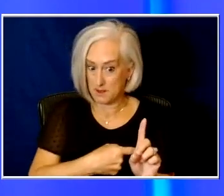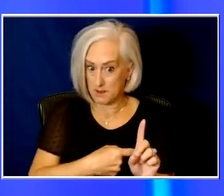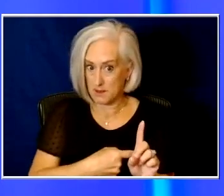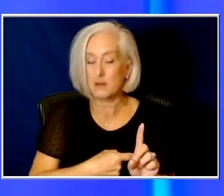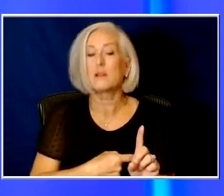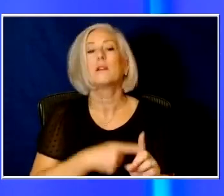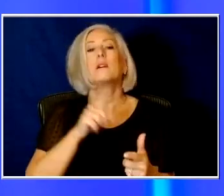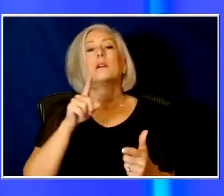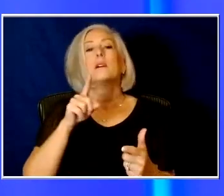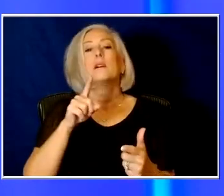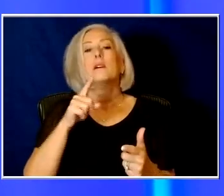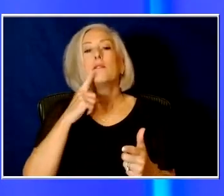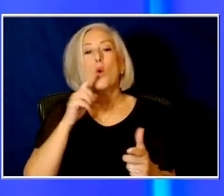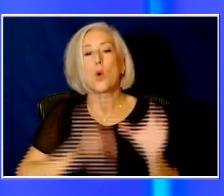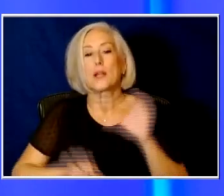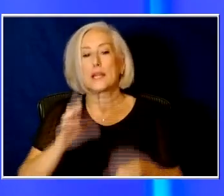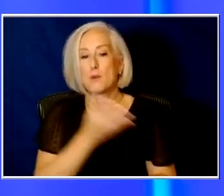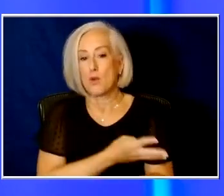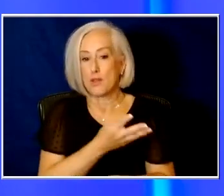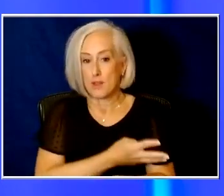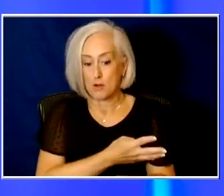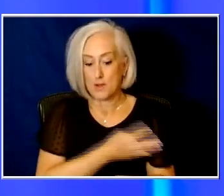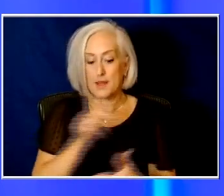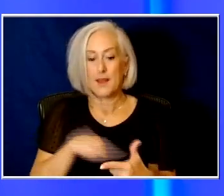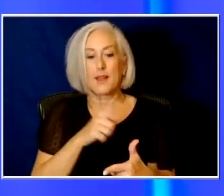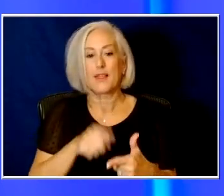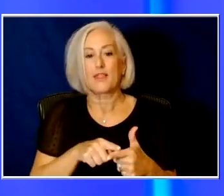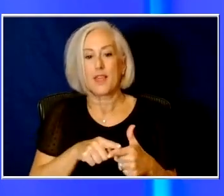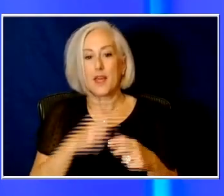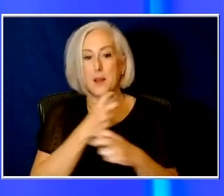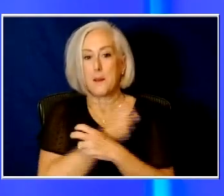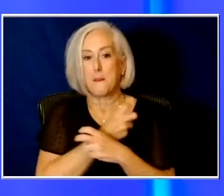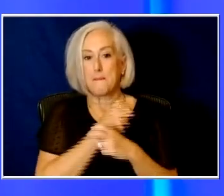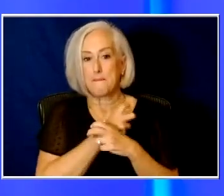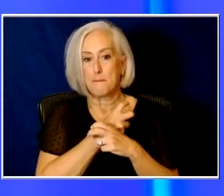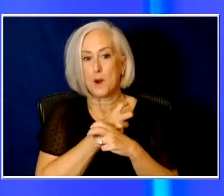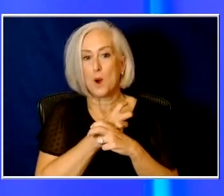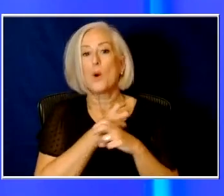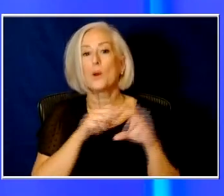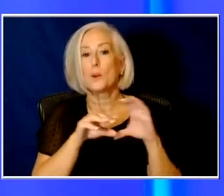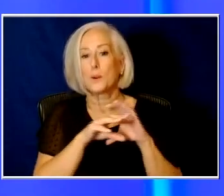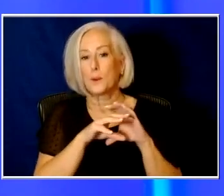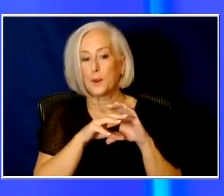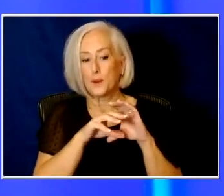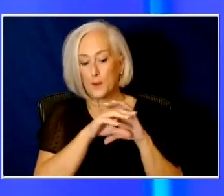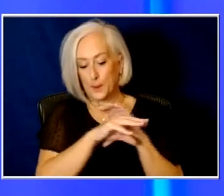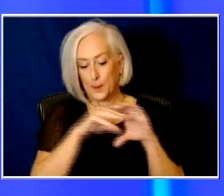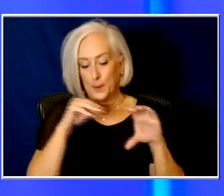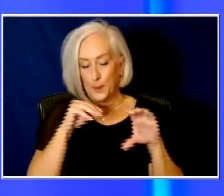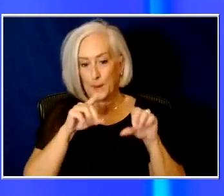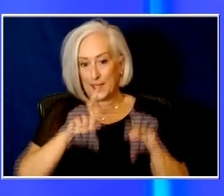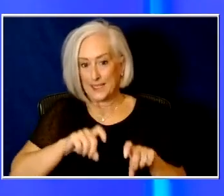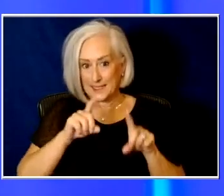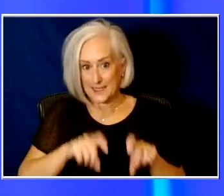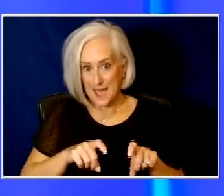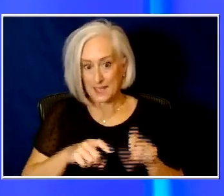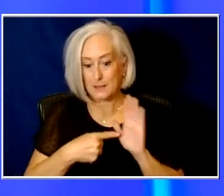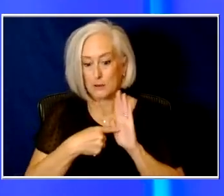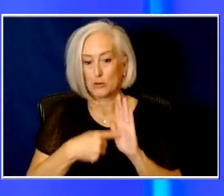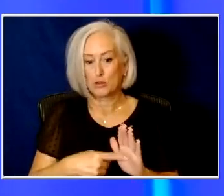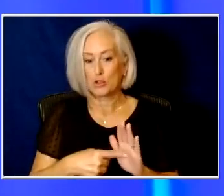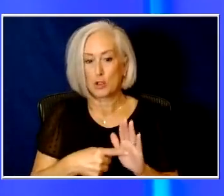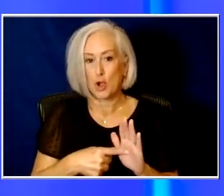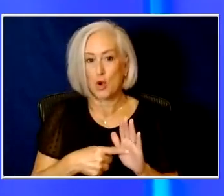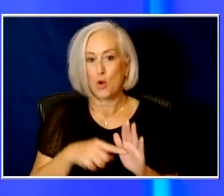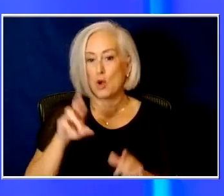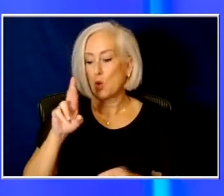then did a bone marrow test and showed that he was in remission. Remission doesn't mean the cancer is gone, it just means that we can't